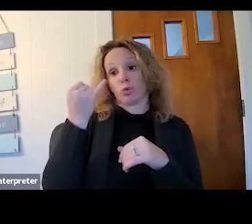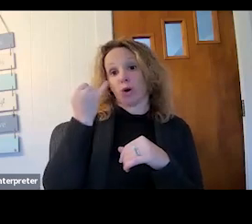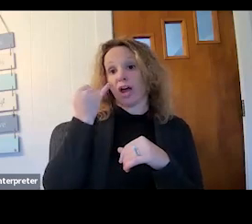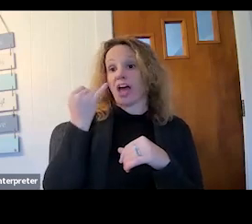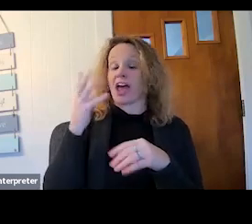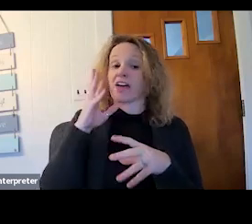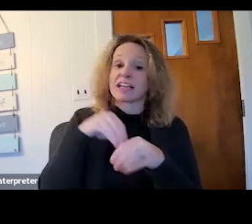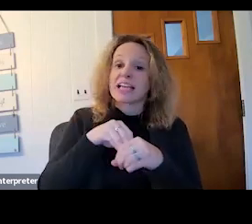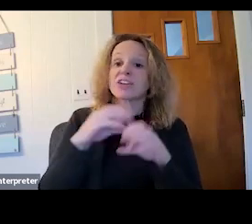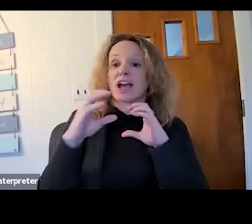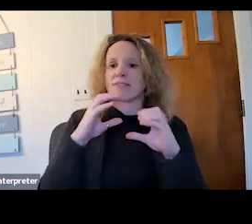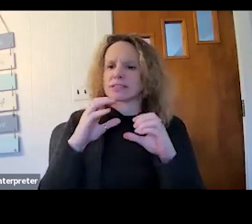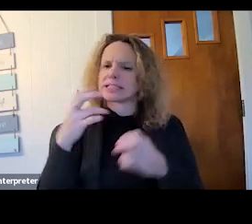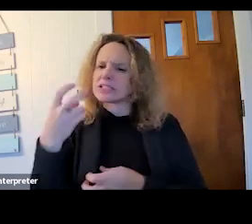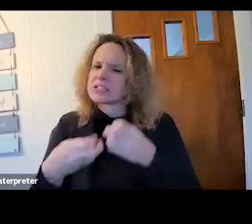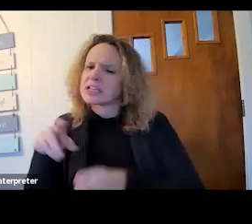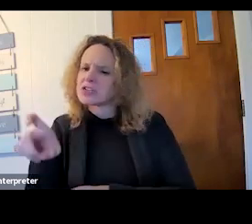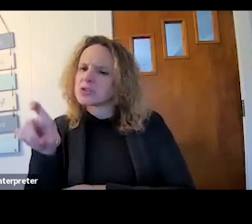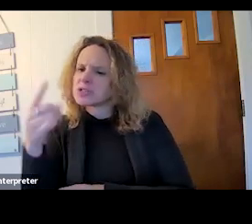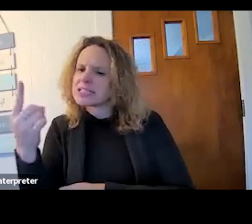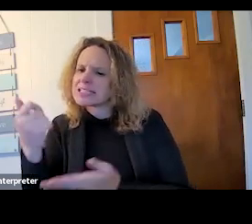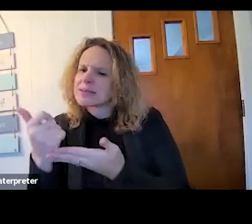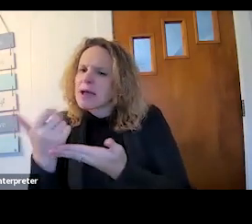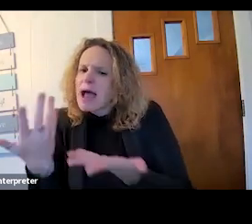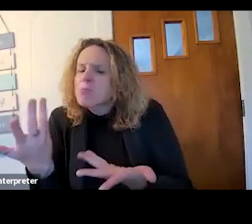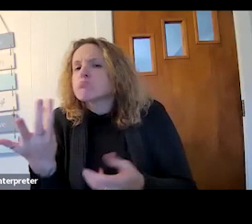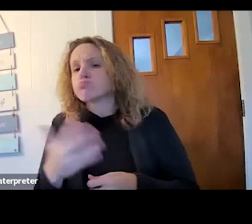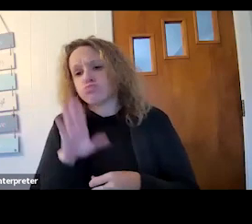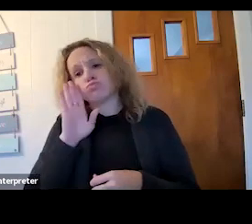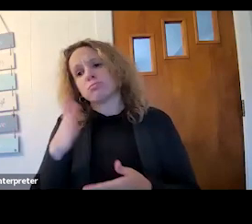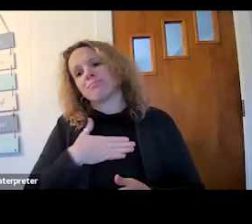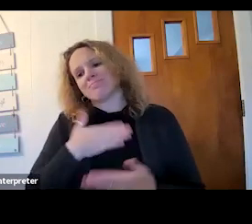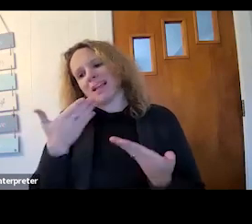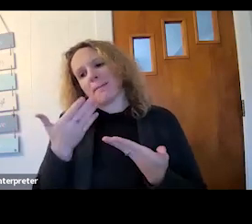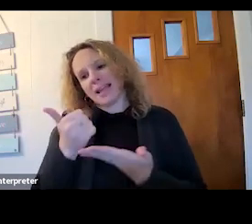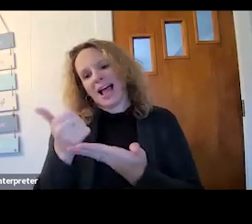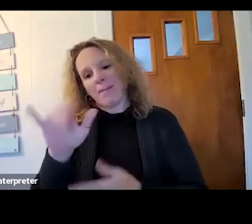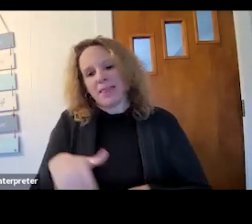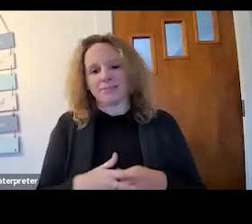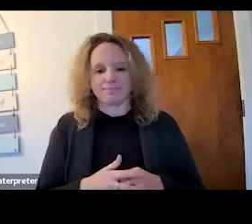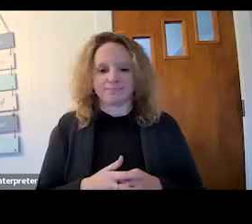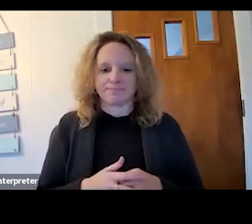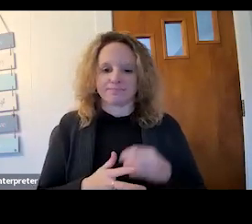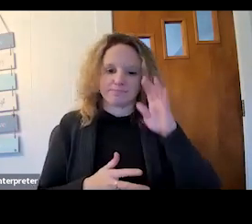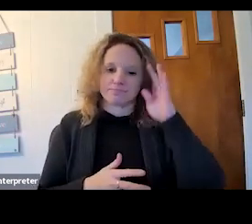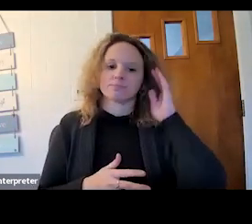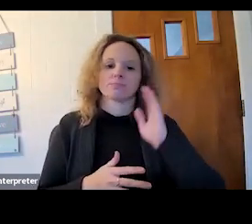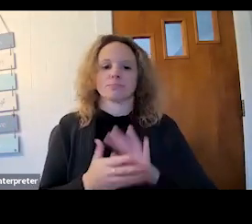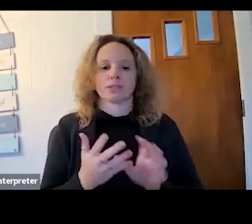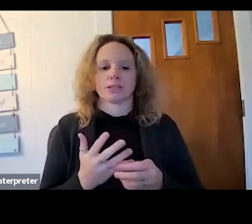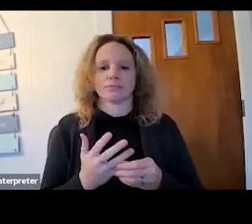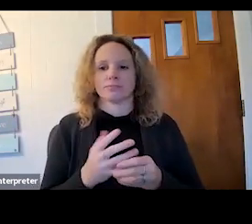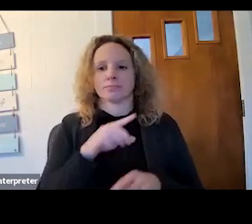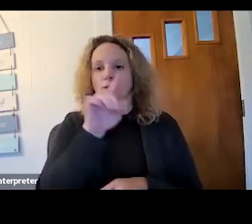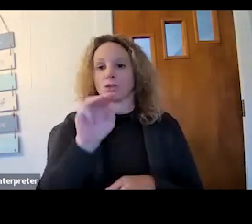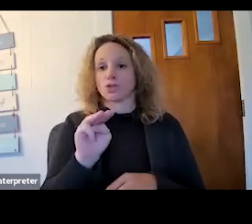see if there's an issue that you need some help on. We'll be happy to help. I think that if anything we got out of Zoom is